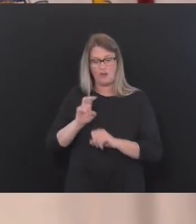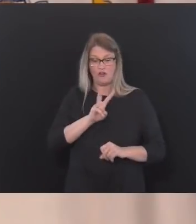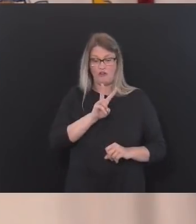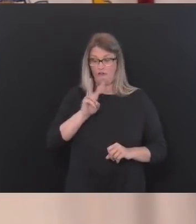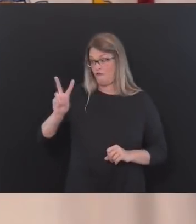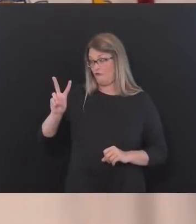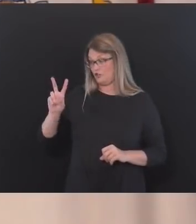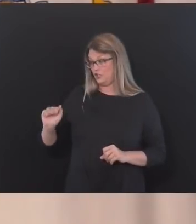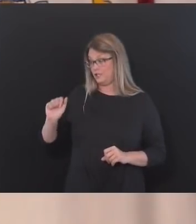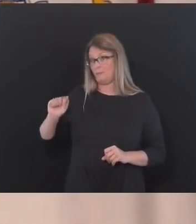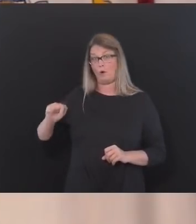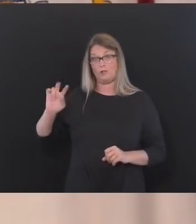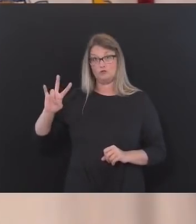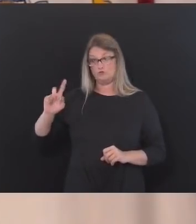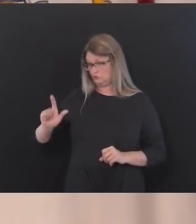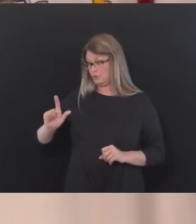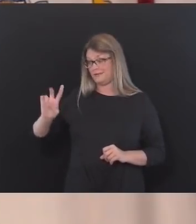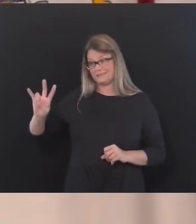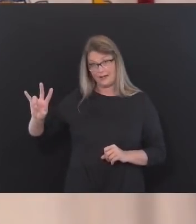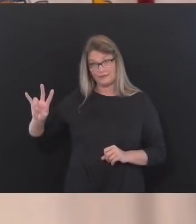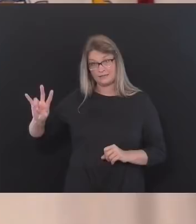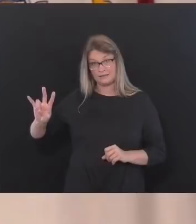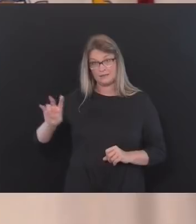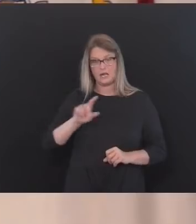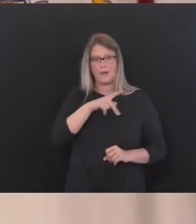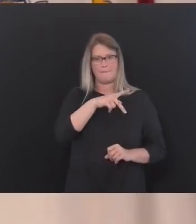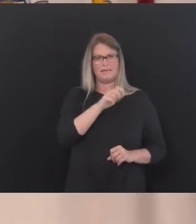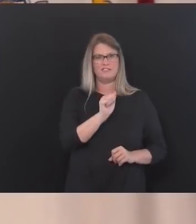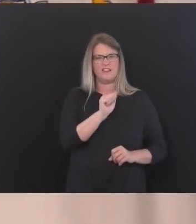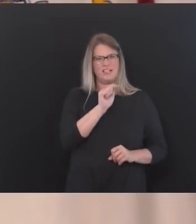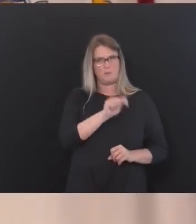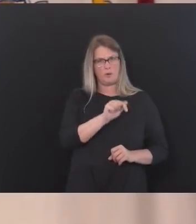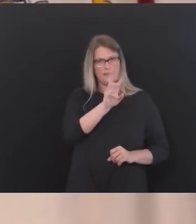at 27. Pennsylvania's at 60.